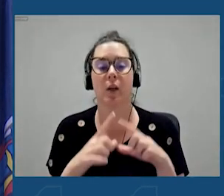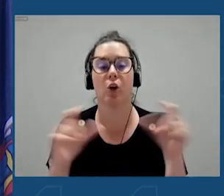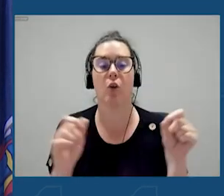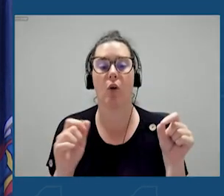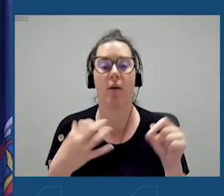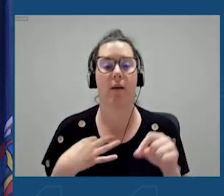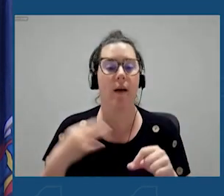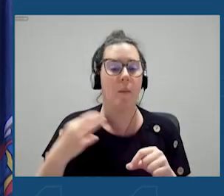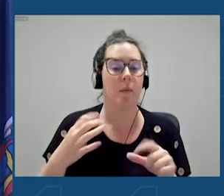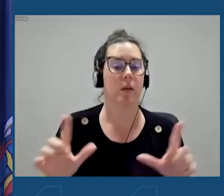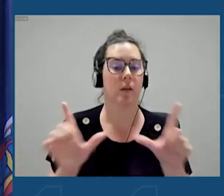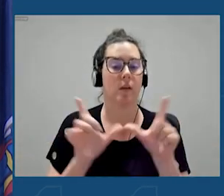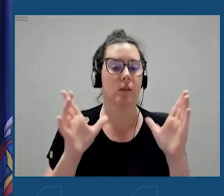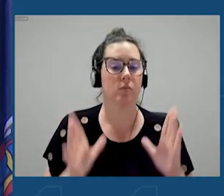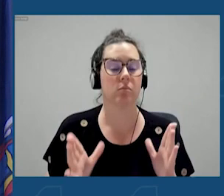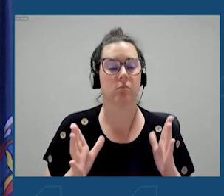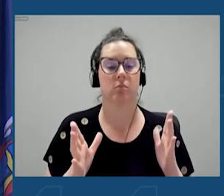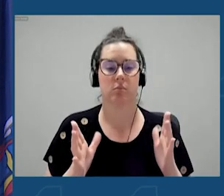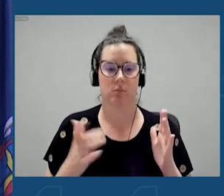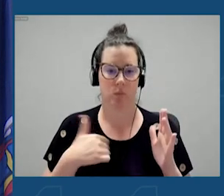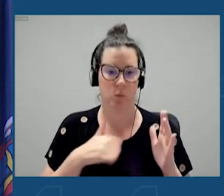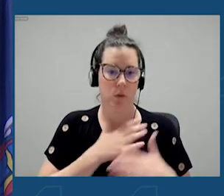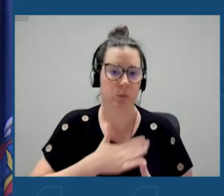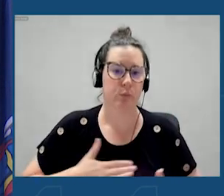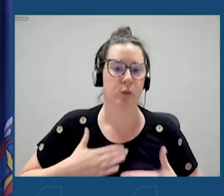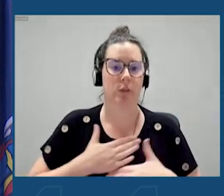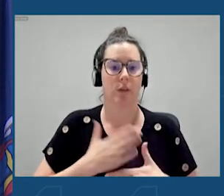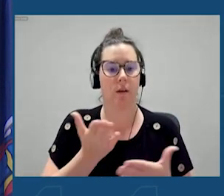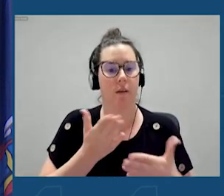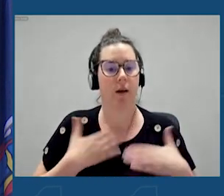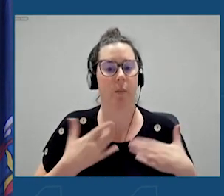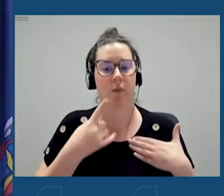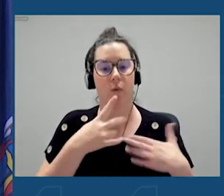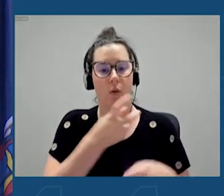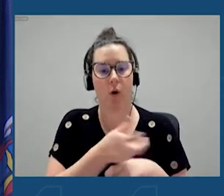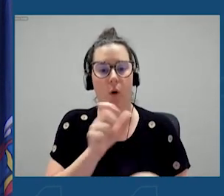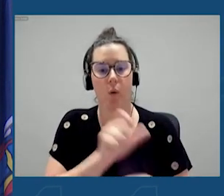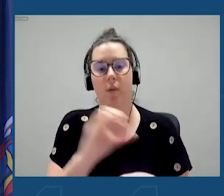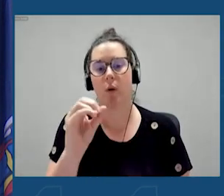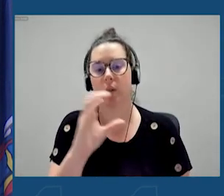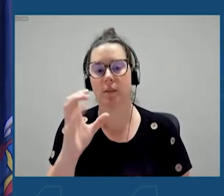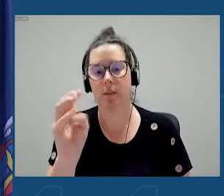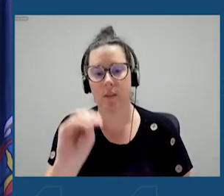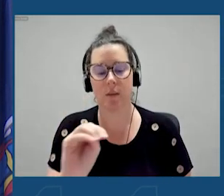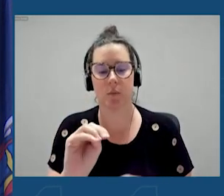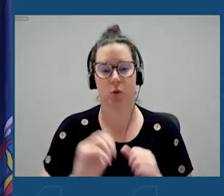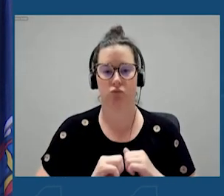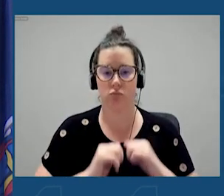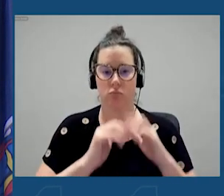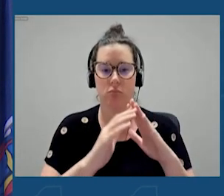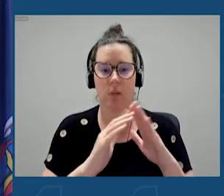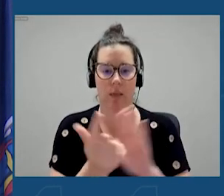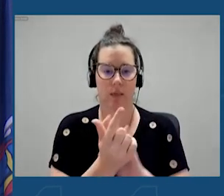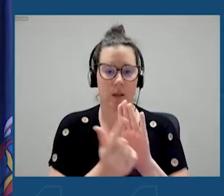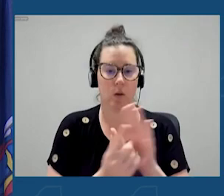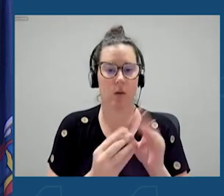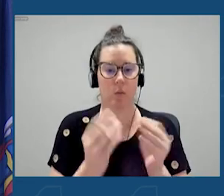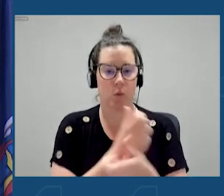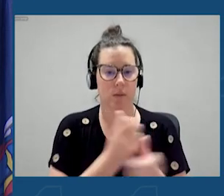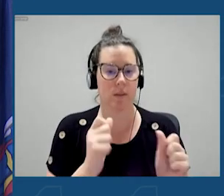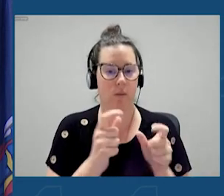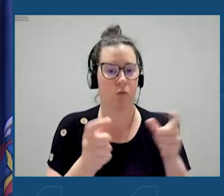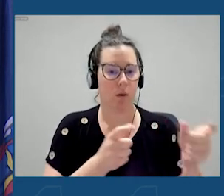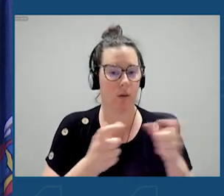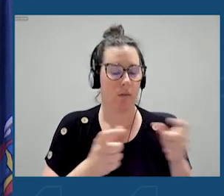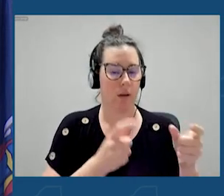us, have said, we appreciate and are grateful for the hard work of the OCM to build a legal, safer, regulated market for consumers